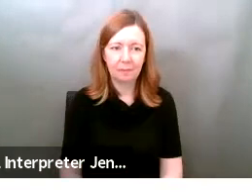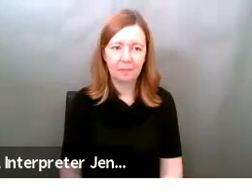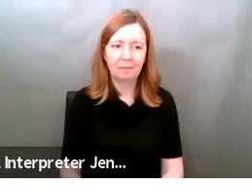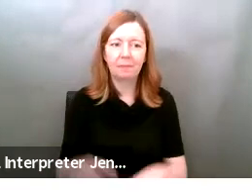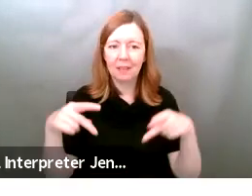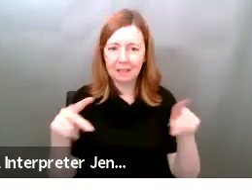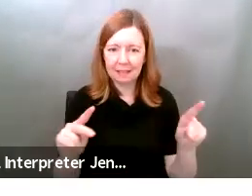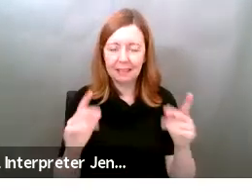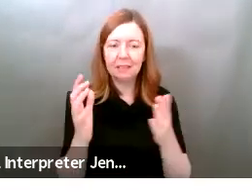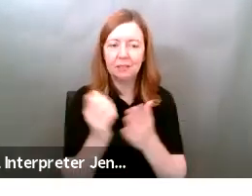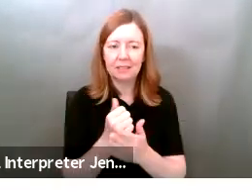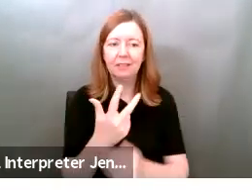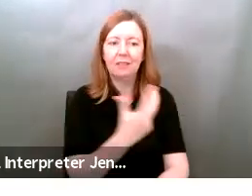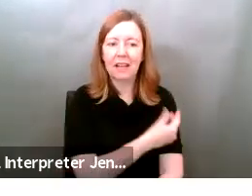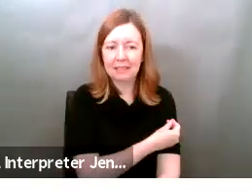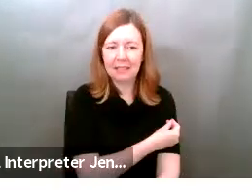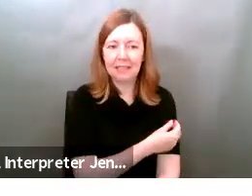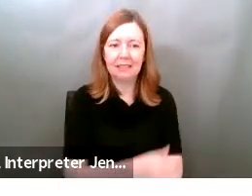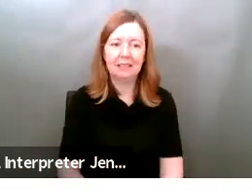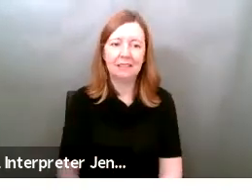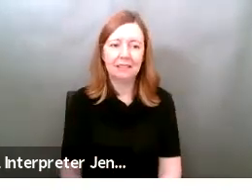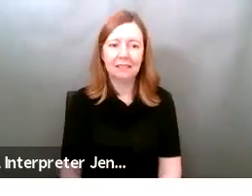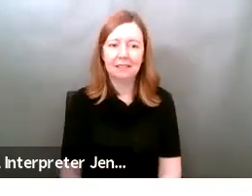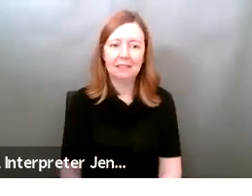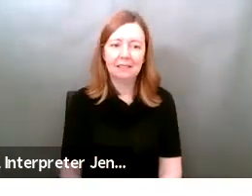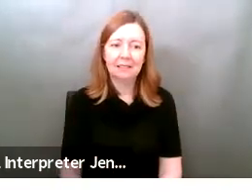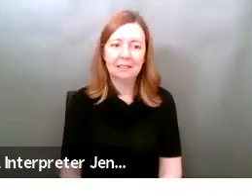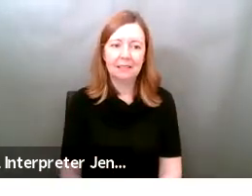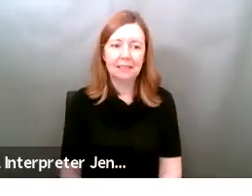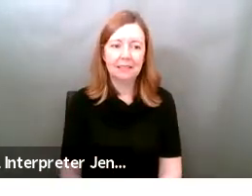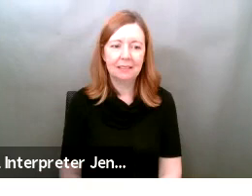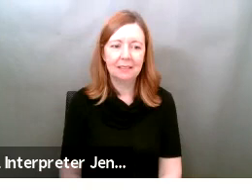consenting to receive the vaccine. And also,